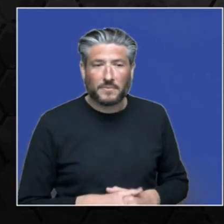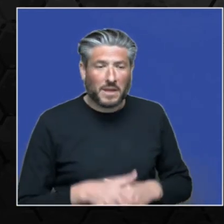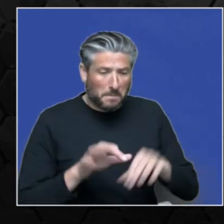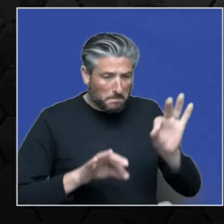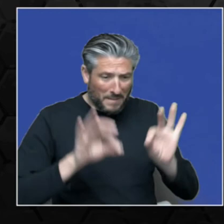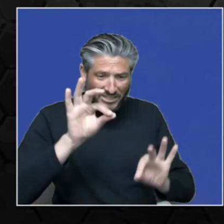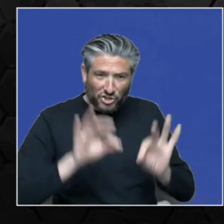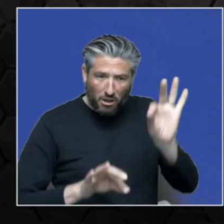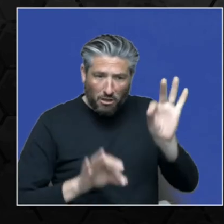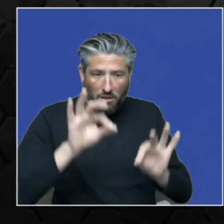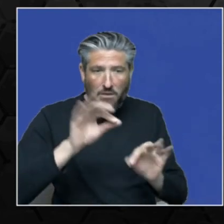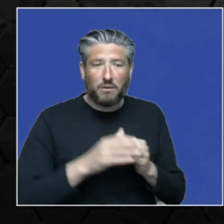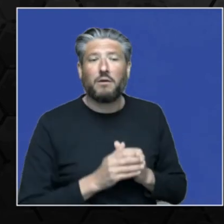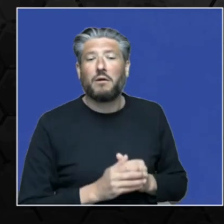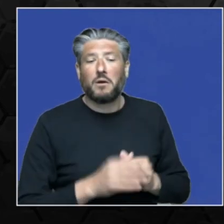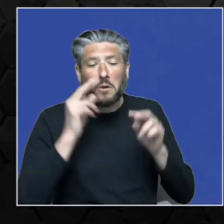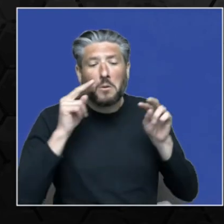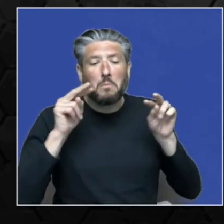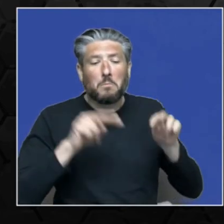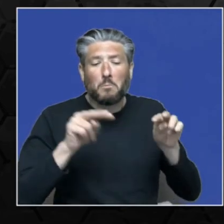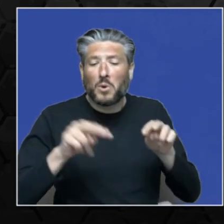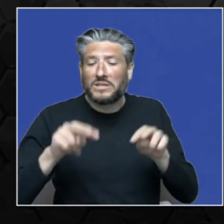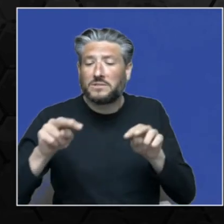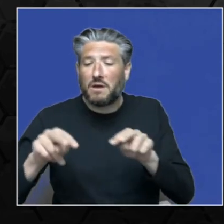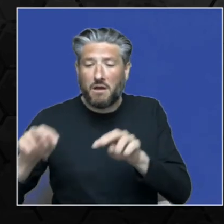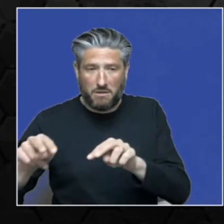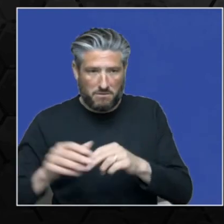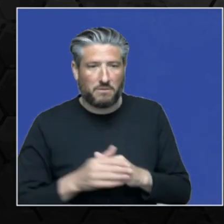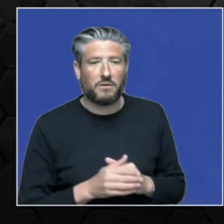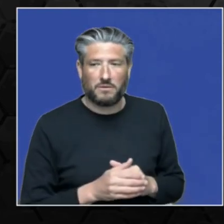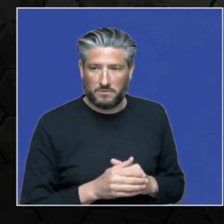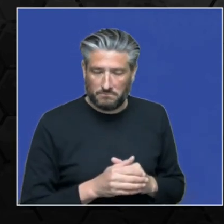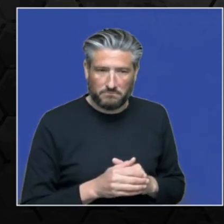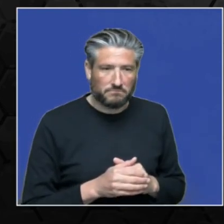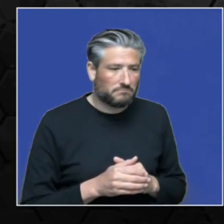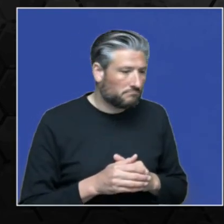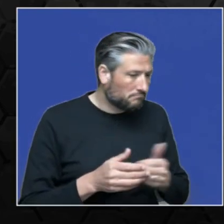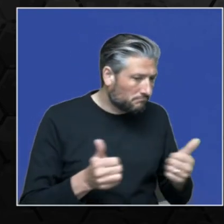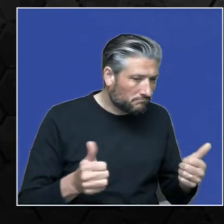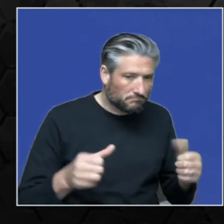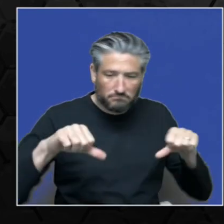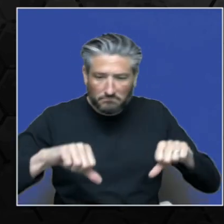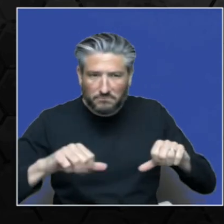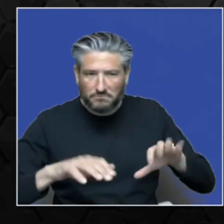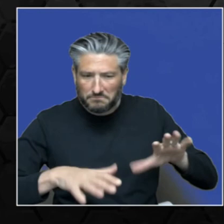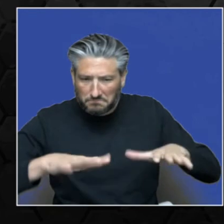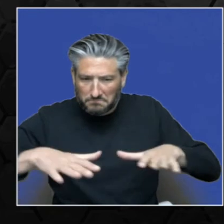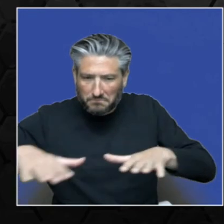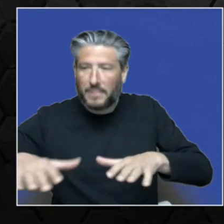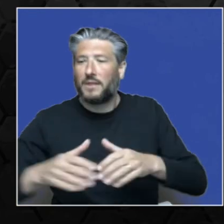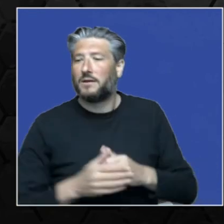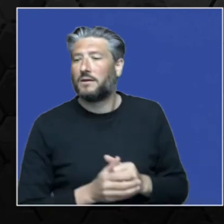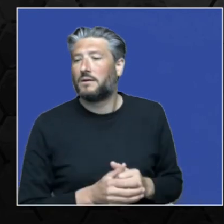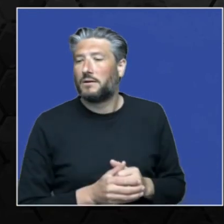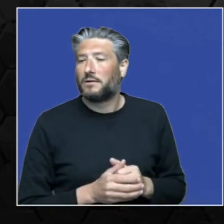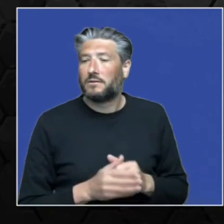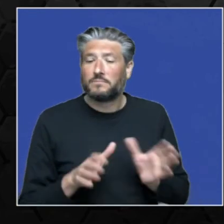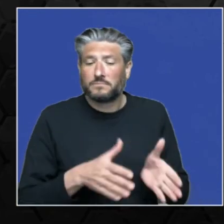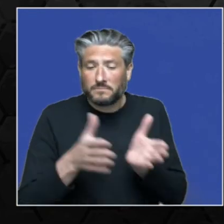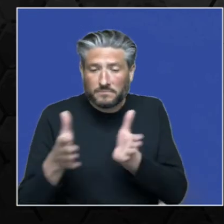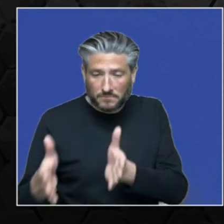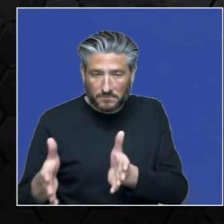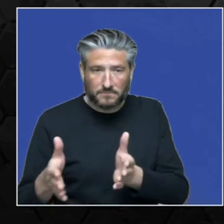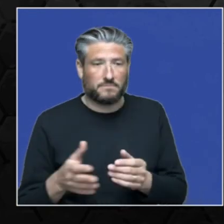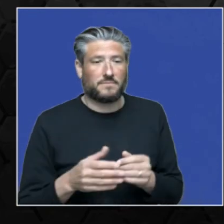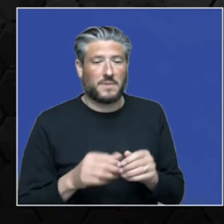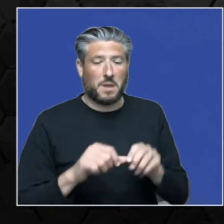experiment data set and publish service, model deployment for real-time and